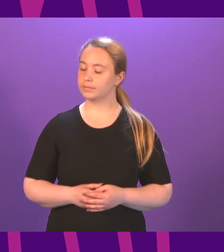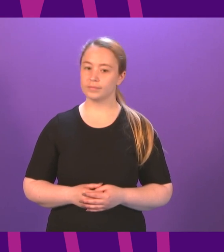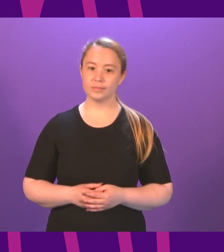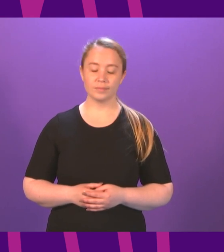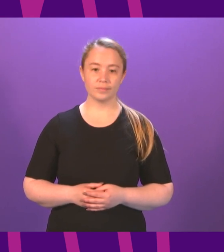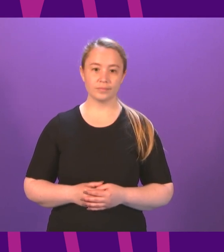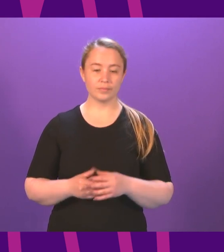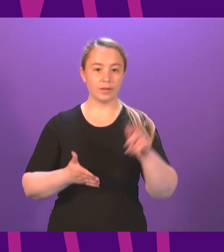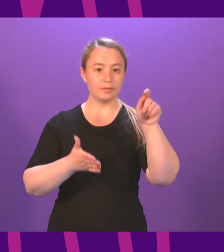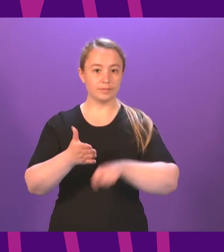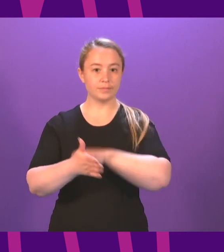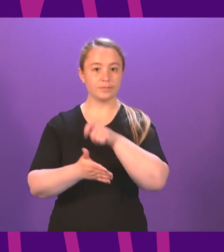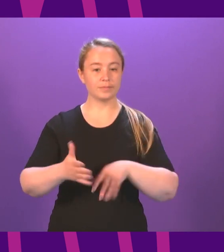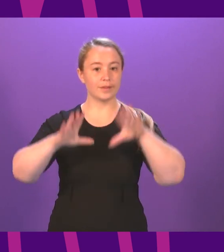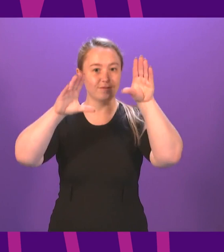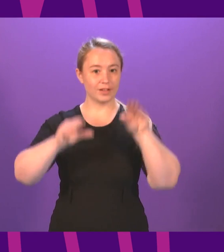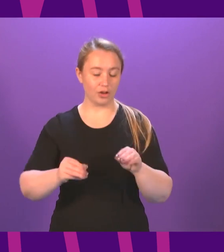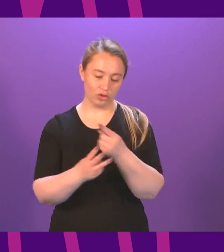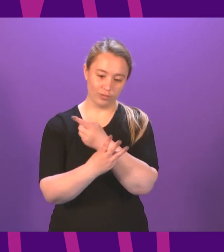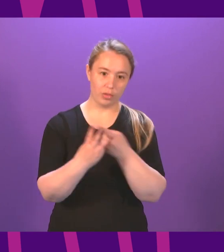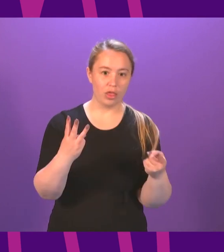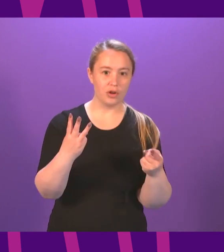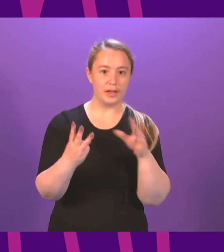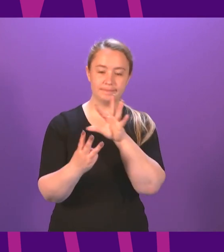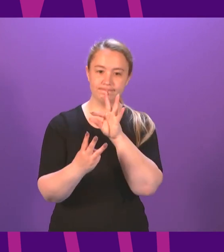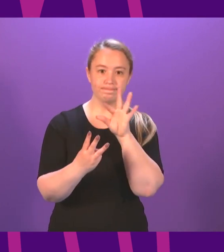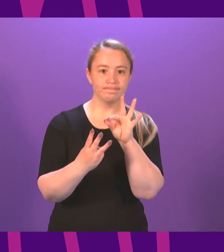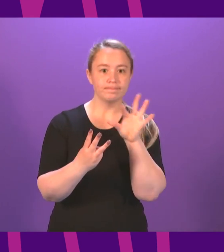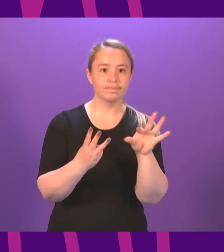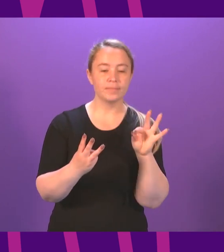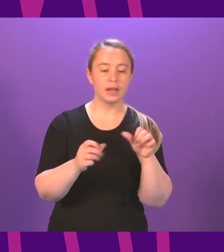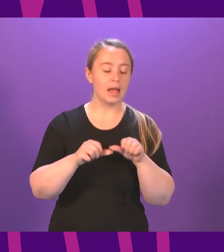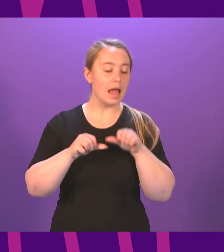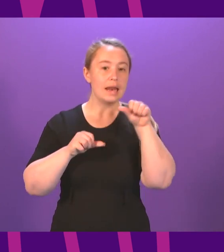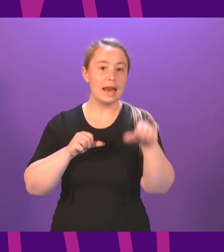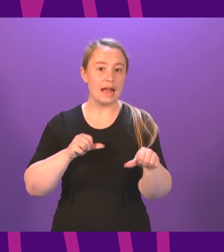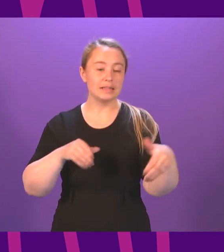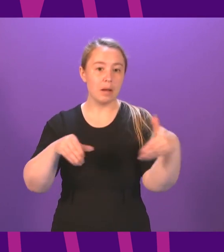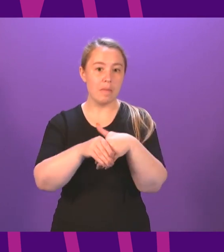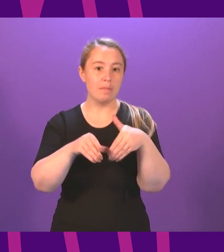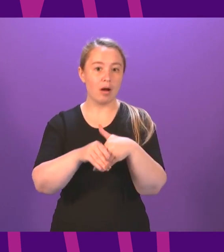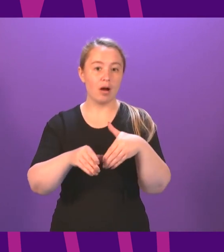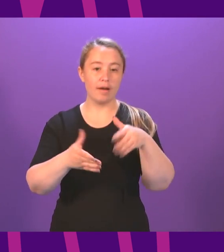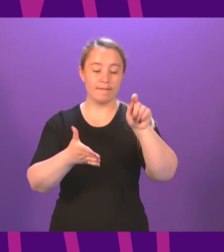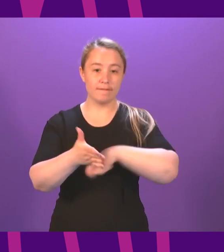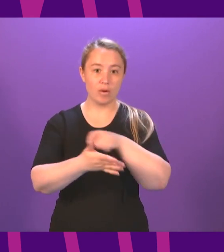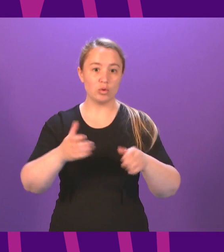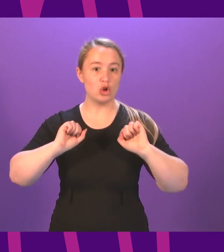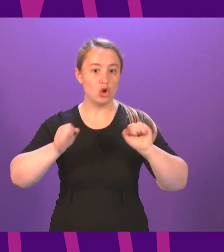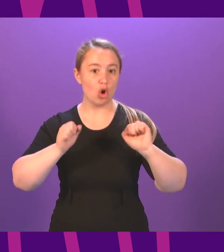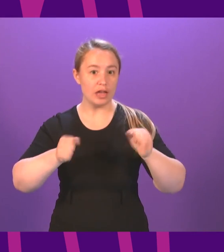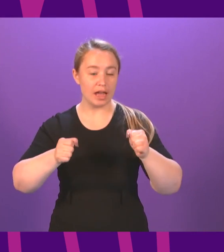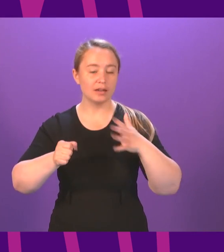That concludes the votes for all candidates. The next vote is only for members who have not yet voted and who wish to record